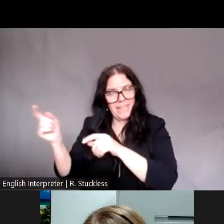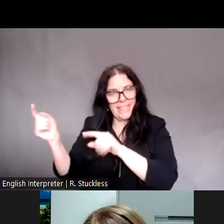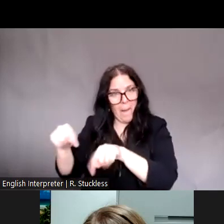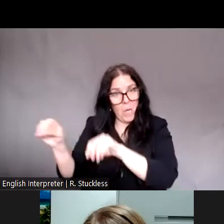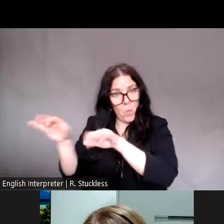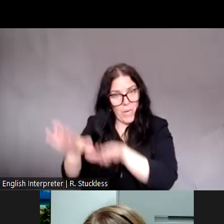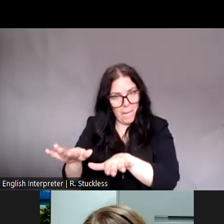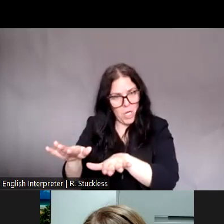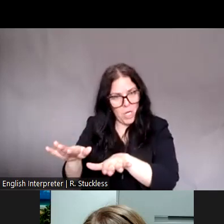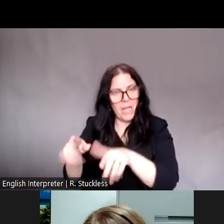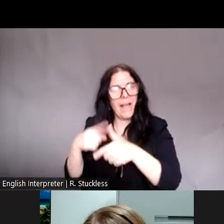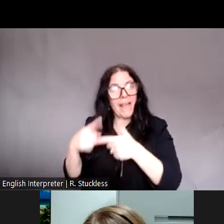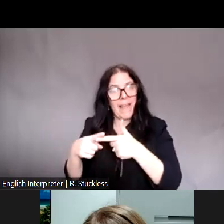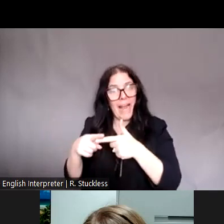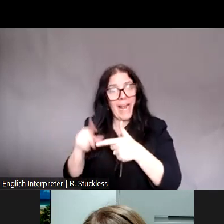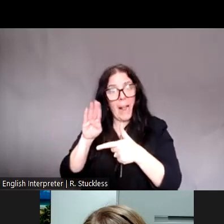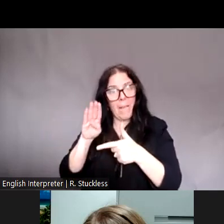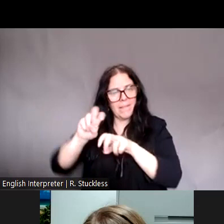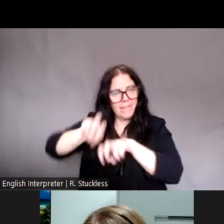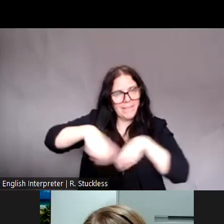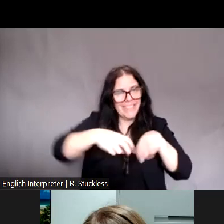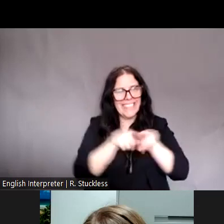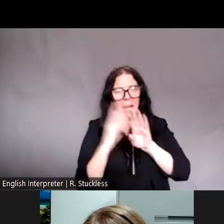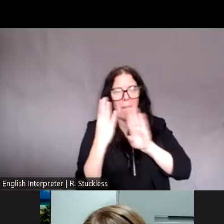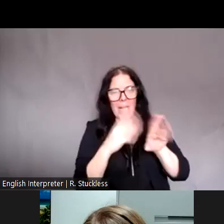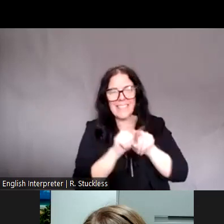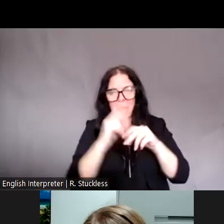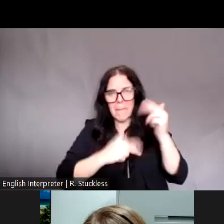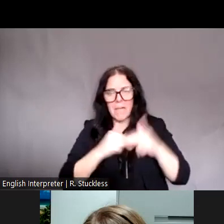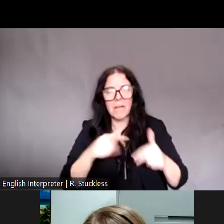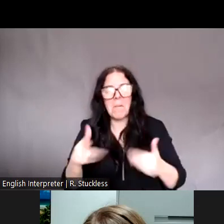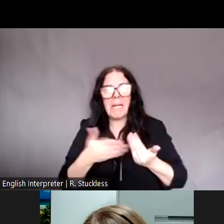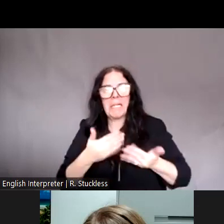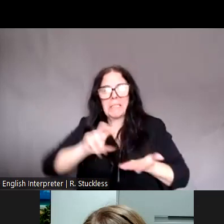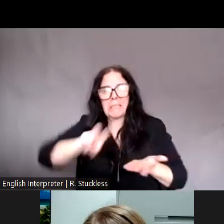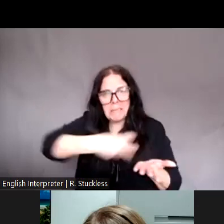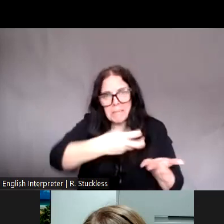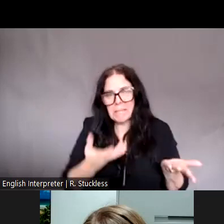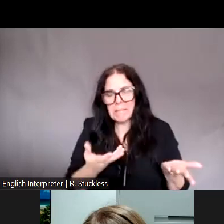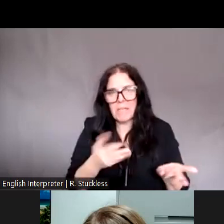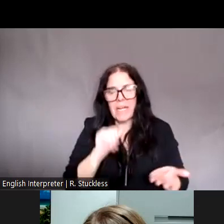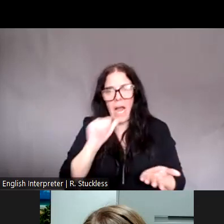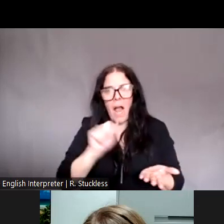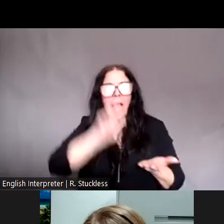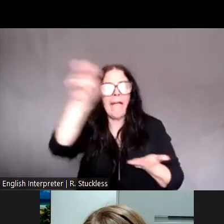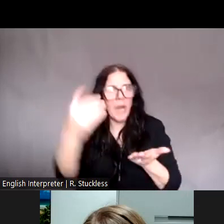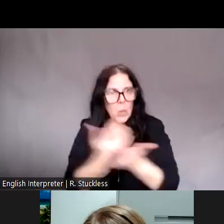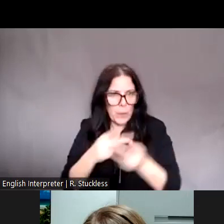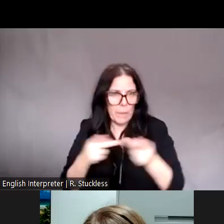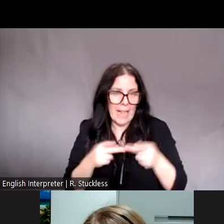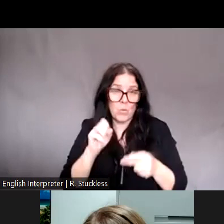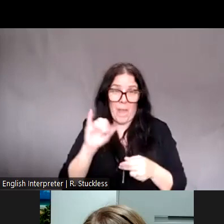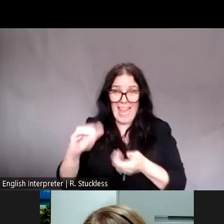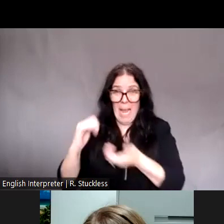classes in the same hall. So it wasn't a difficult transition to make too. So those partnerships have worked